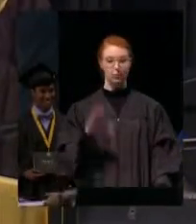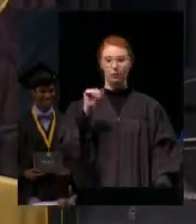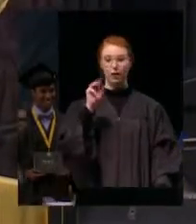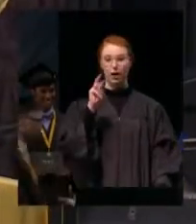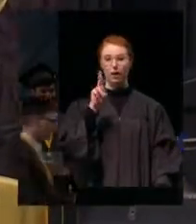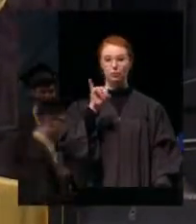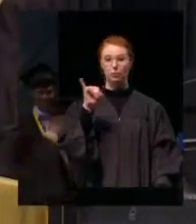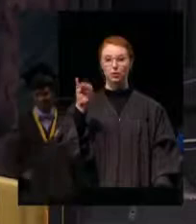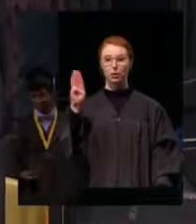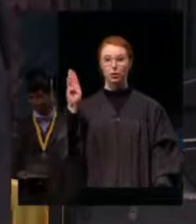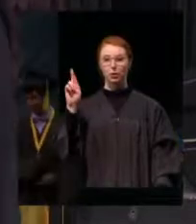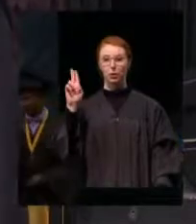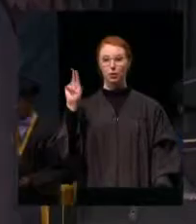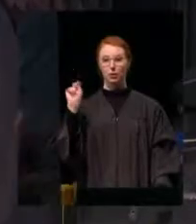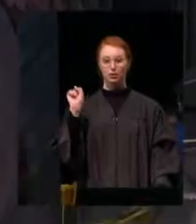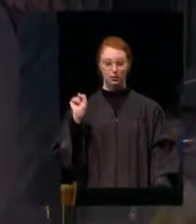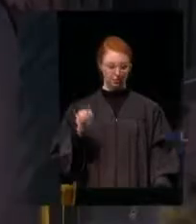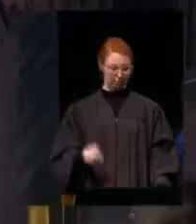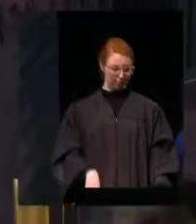Camry Bruns.